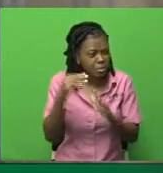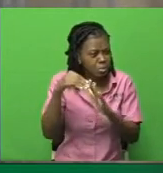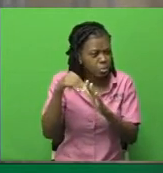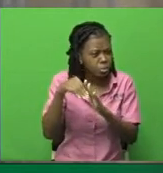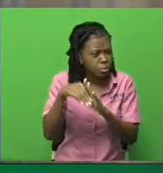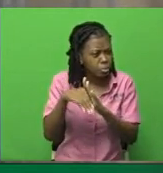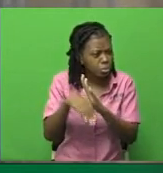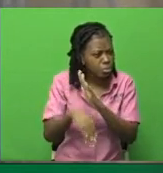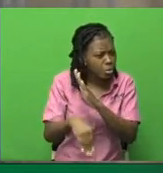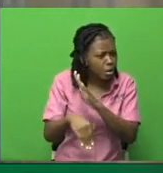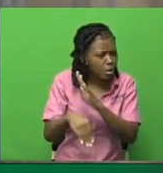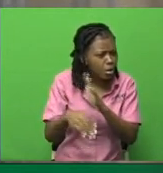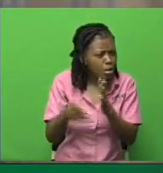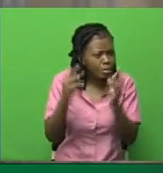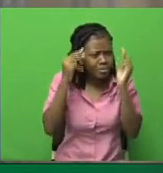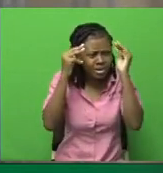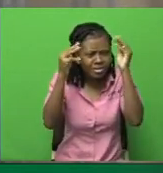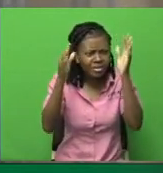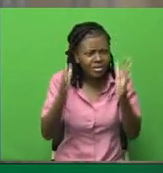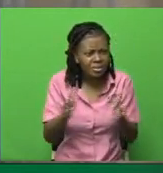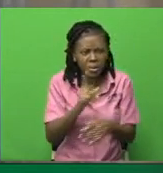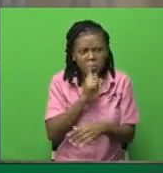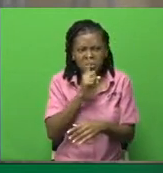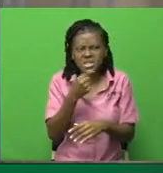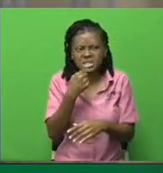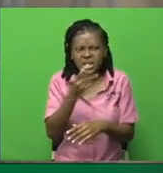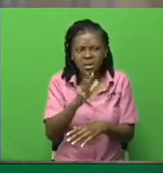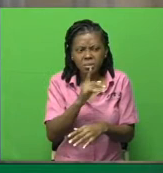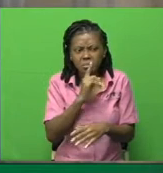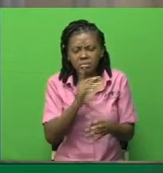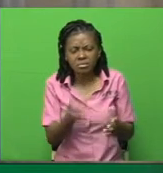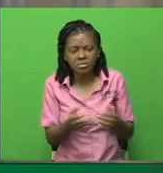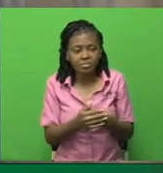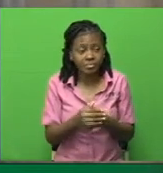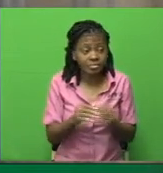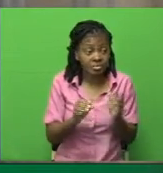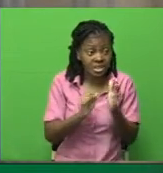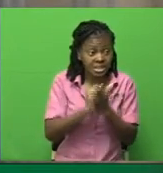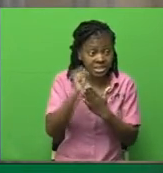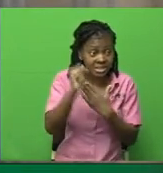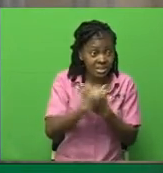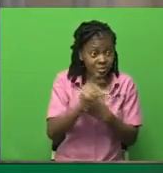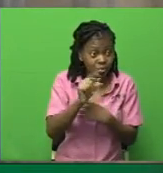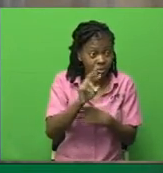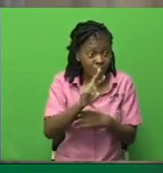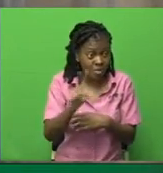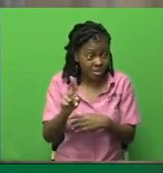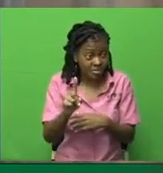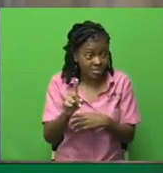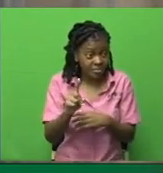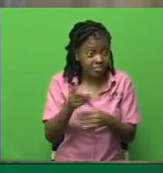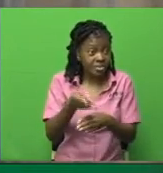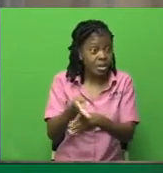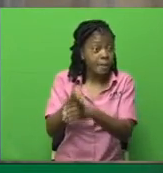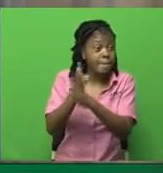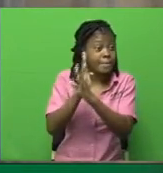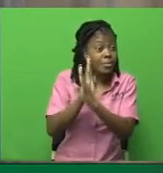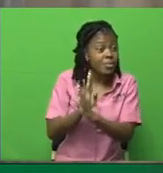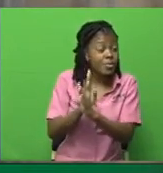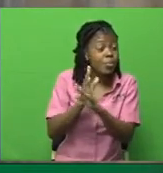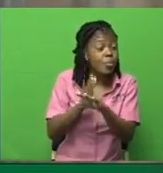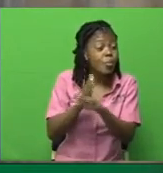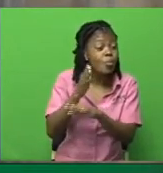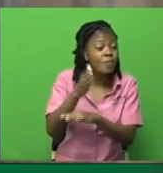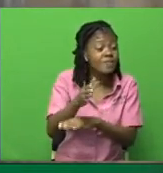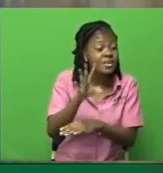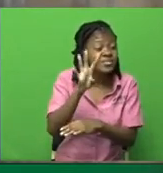omitted that the ex-checker count as a 30 September 2021 was overdrawn by 42.6 billion dollars